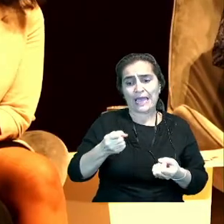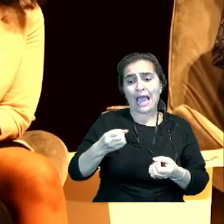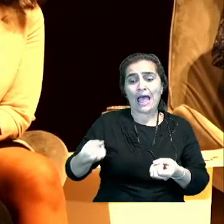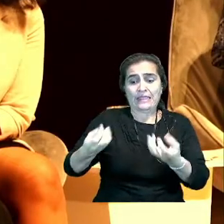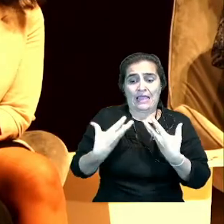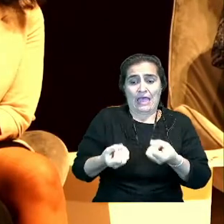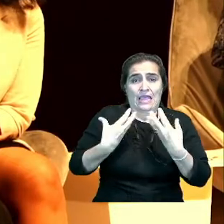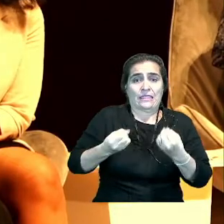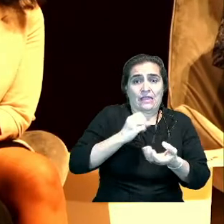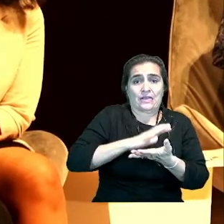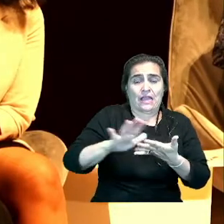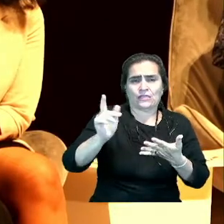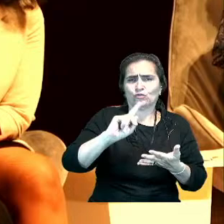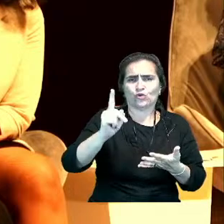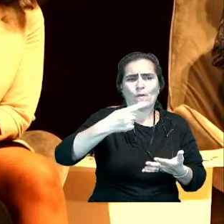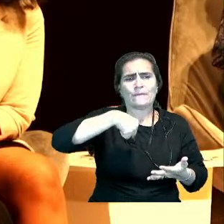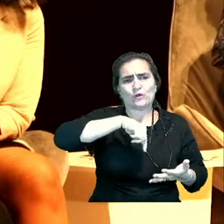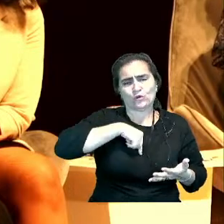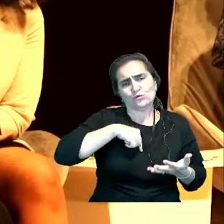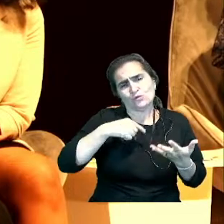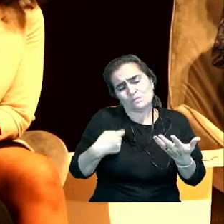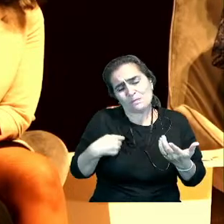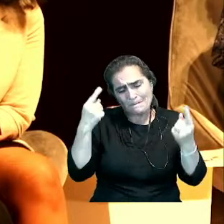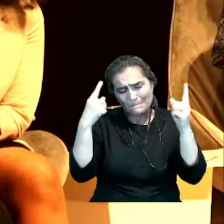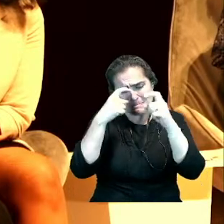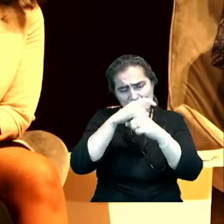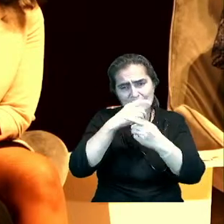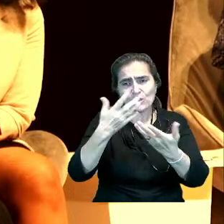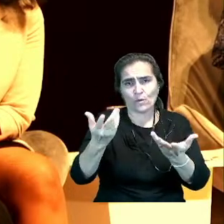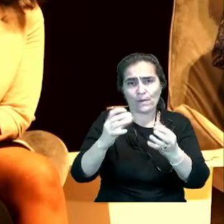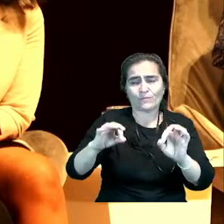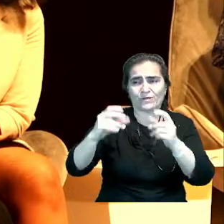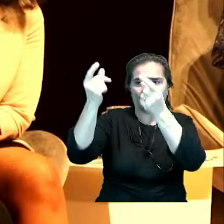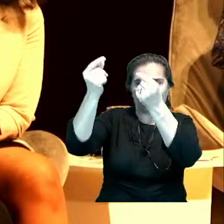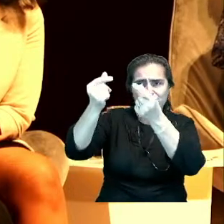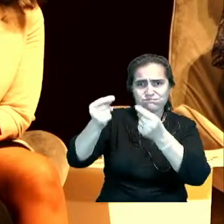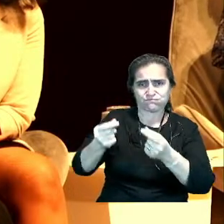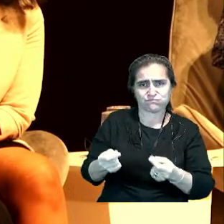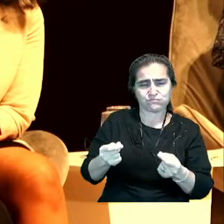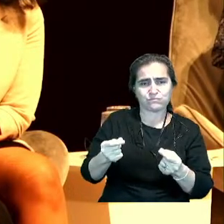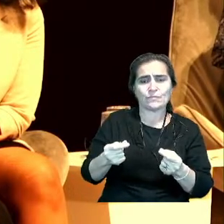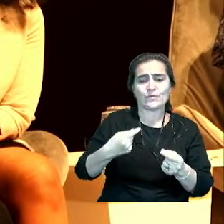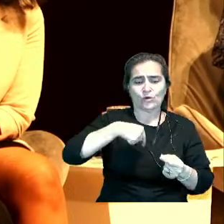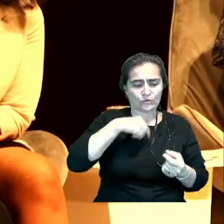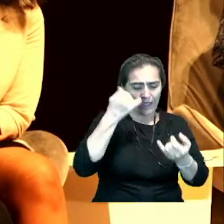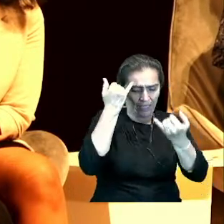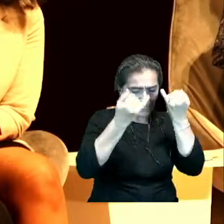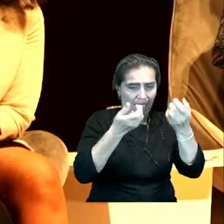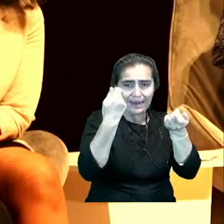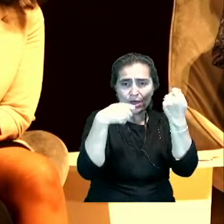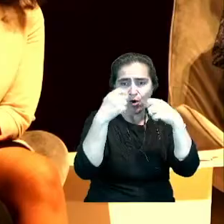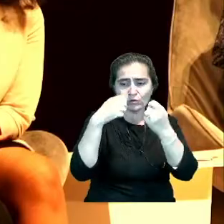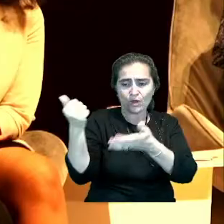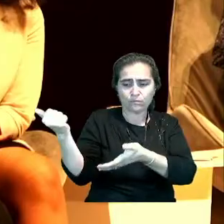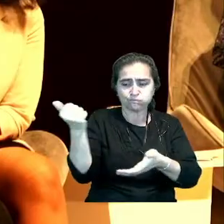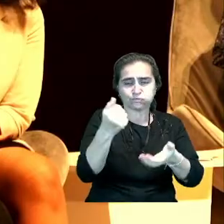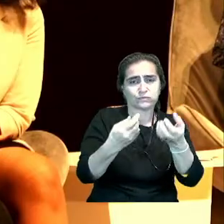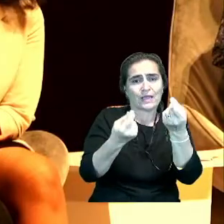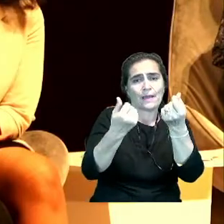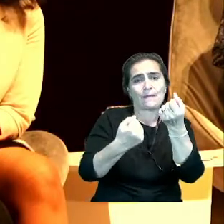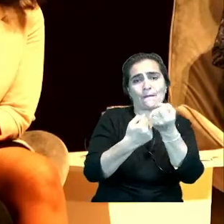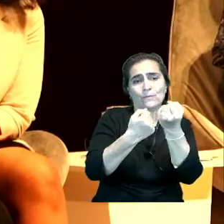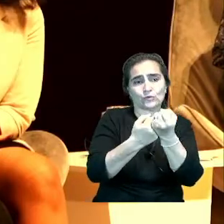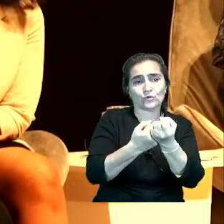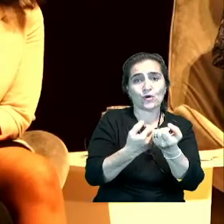but we do want to have better conditions to be able to lower the gap in opportunities.